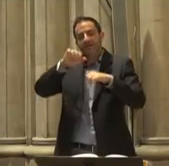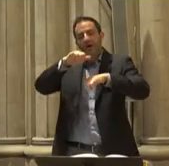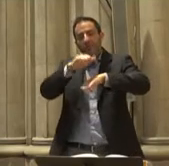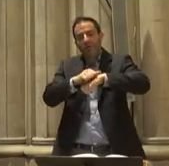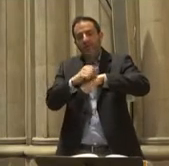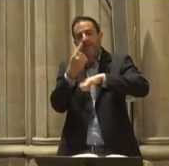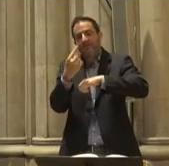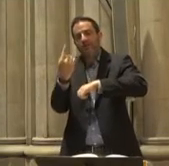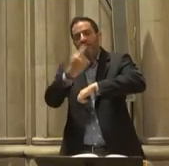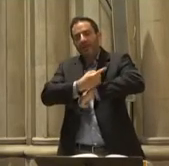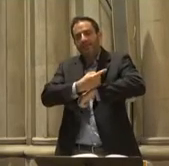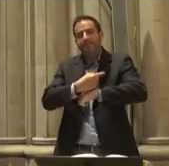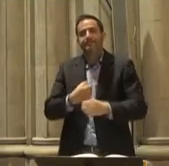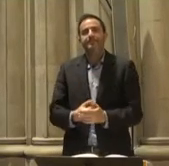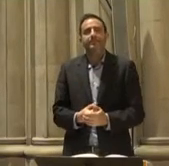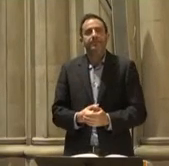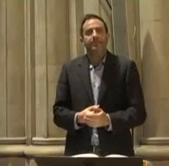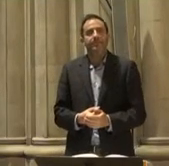day.